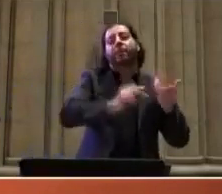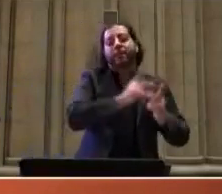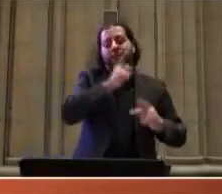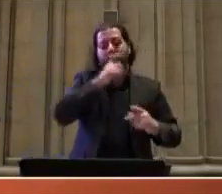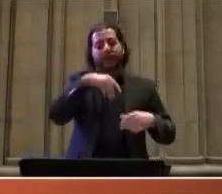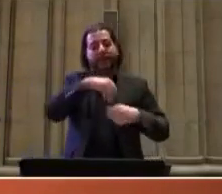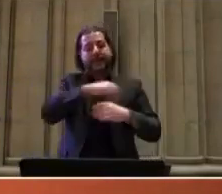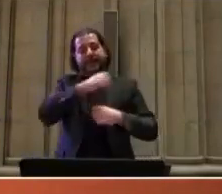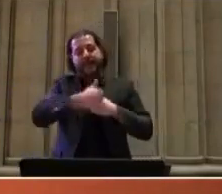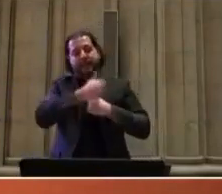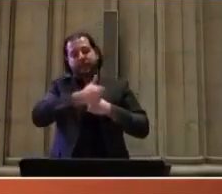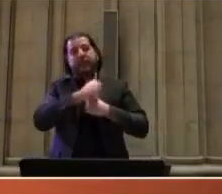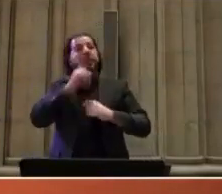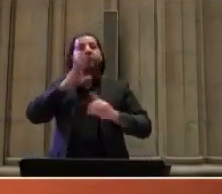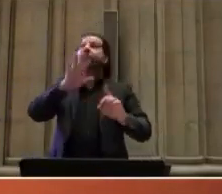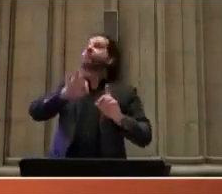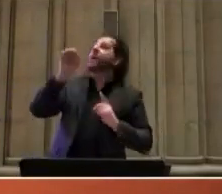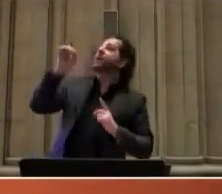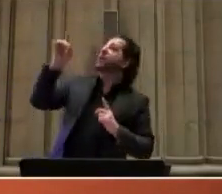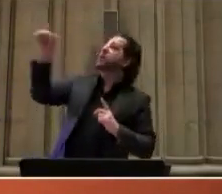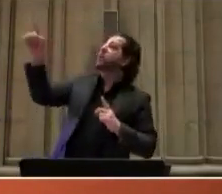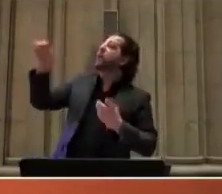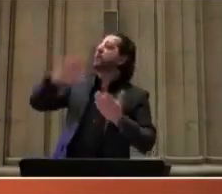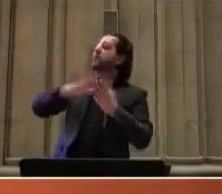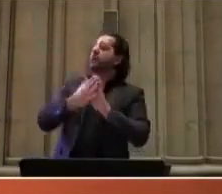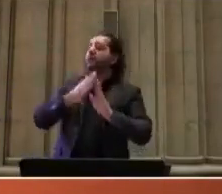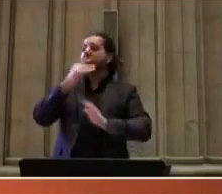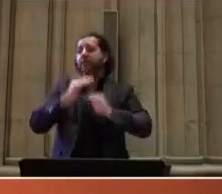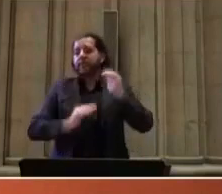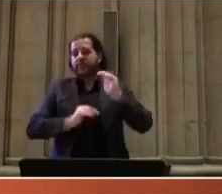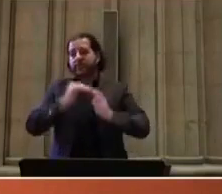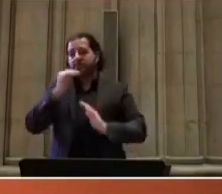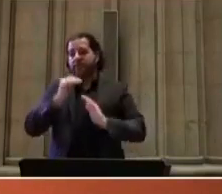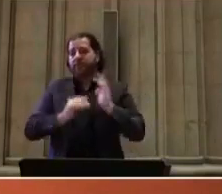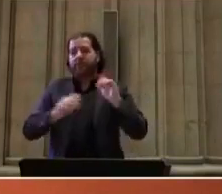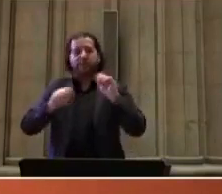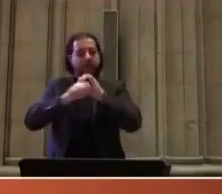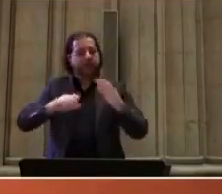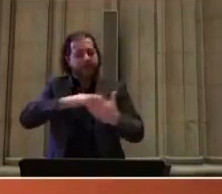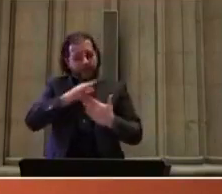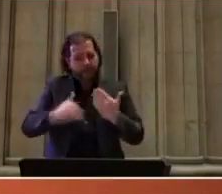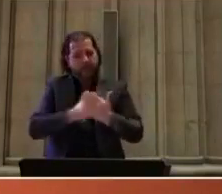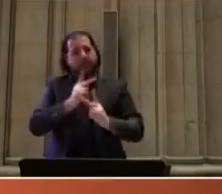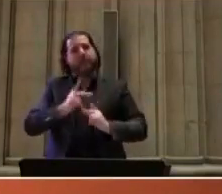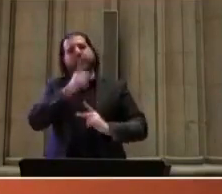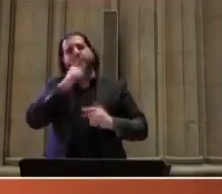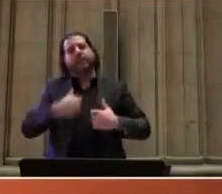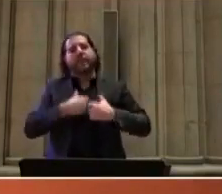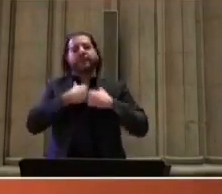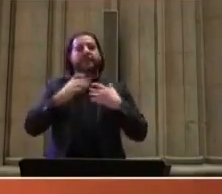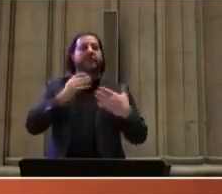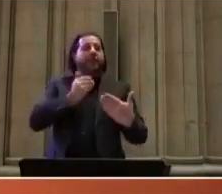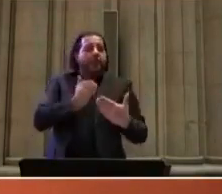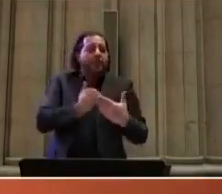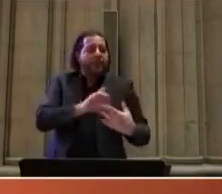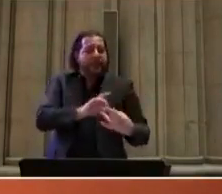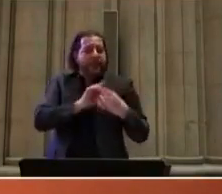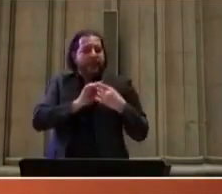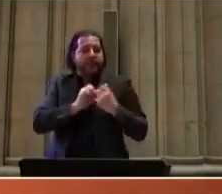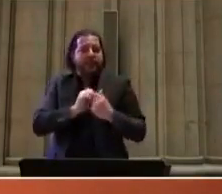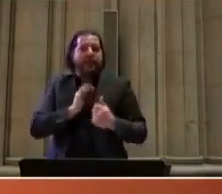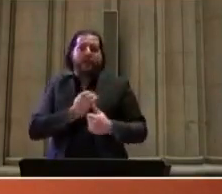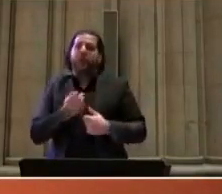danger, that they may find you and be comforted. Bless all whose lives are closely linked